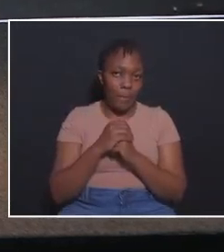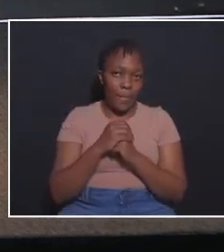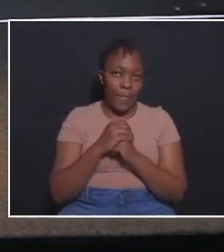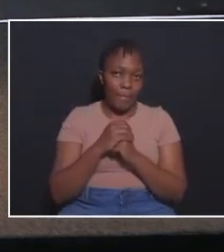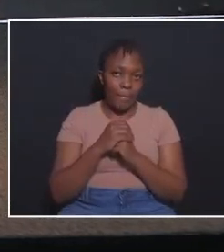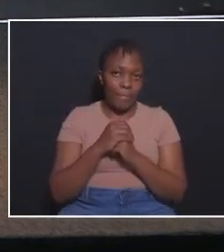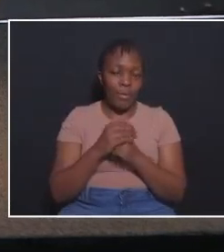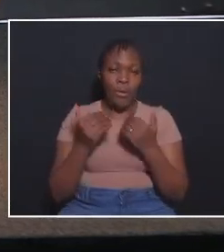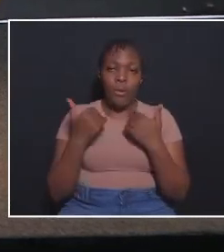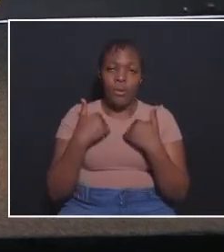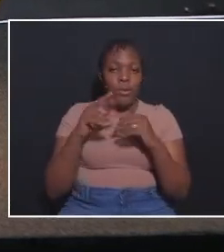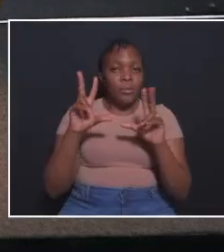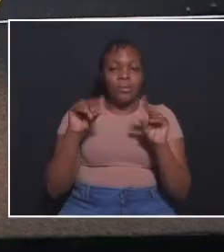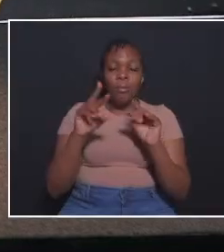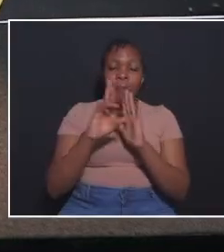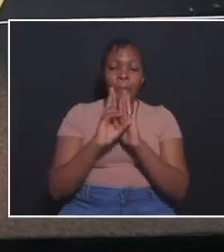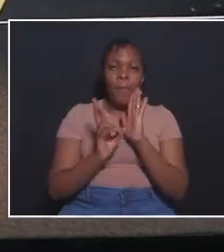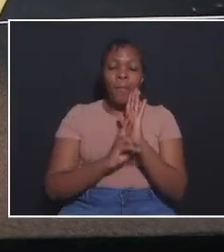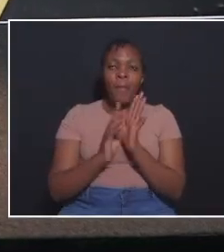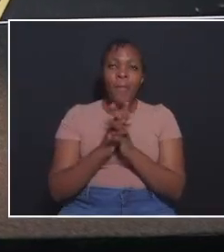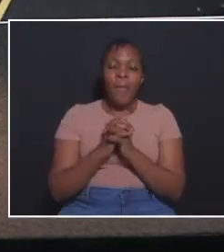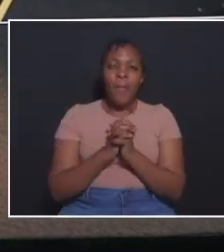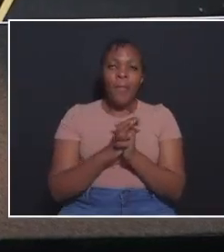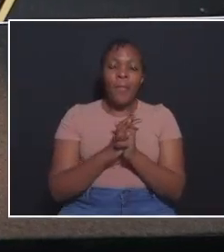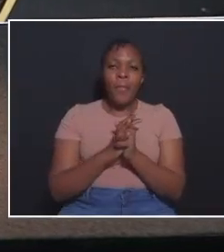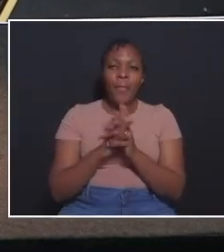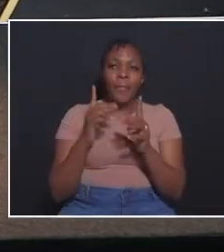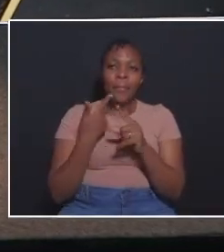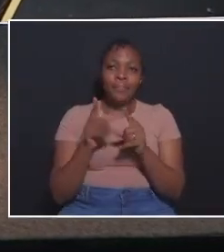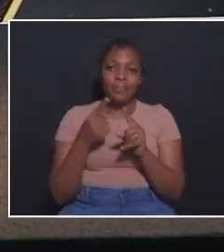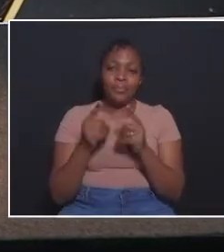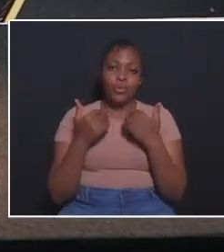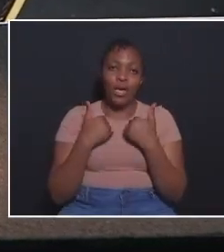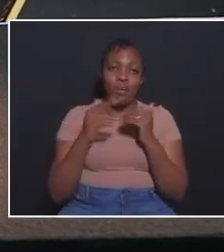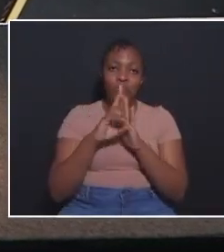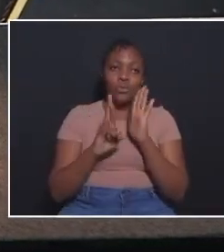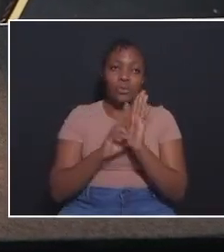there are no rules, but there are unsaid rules.